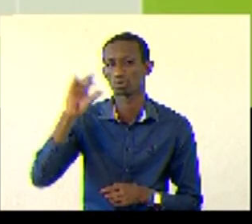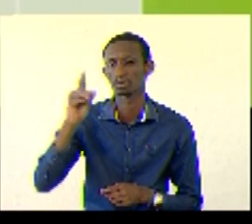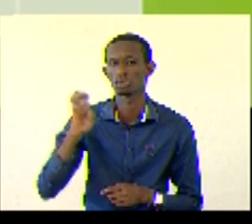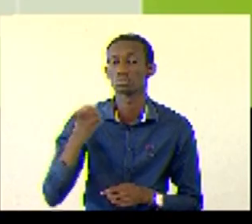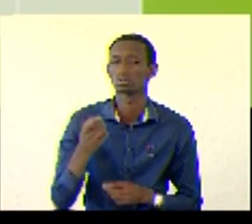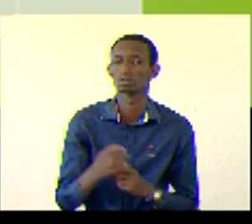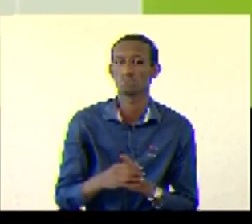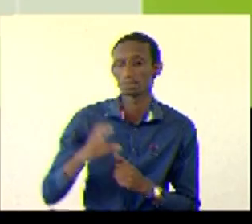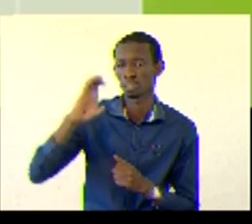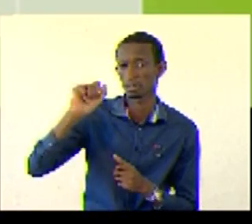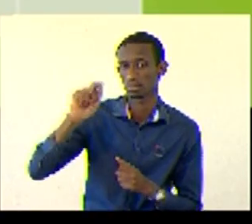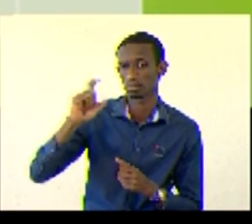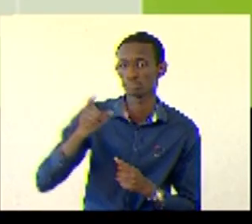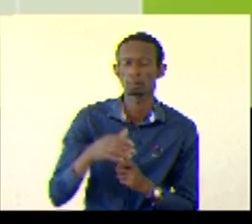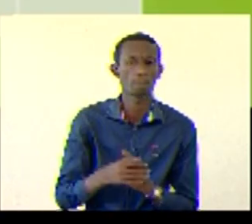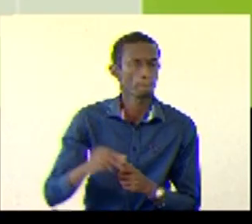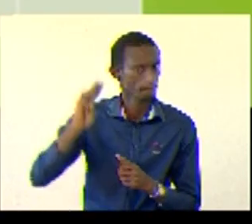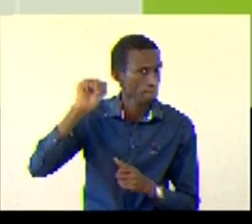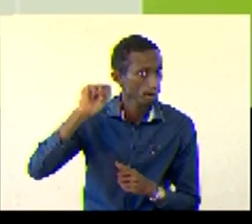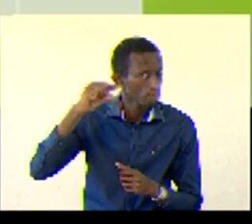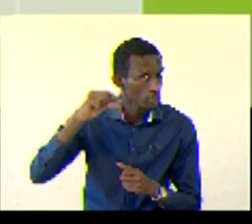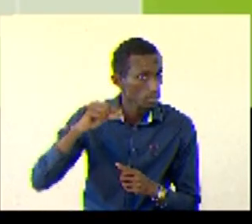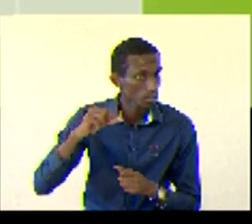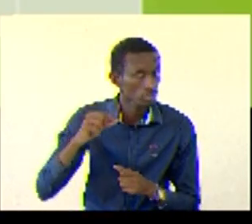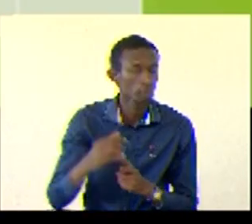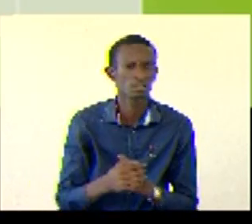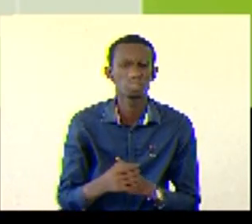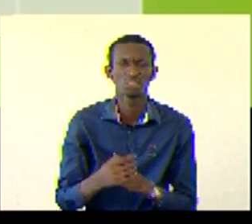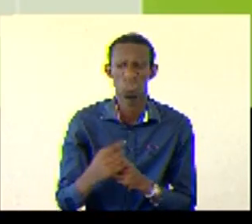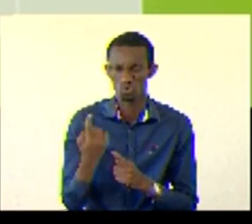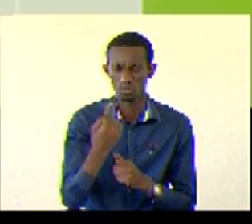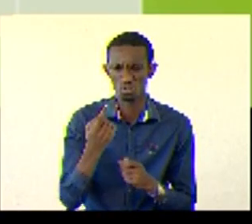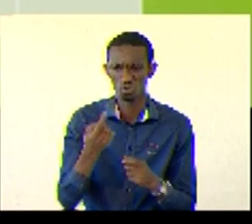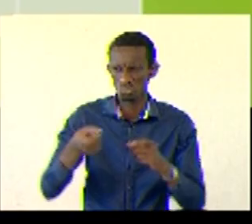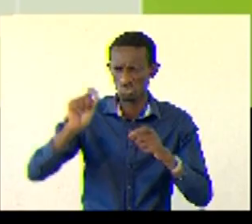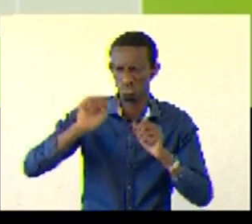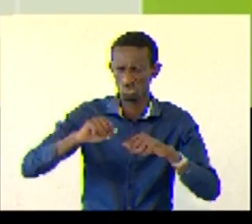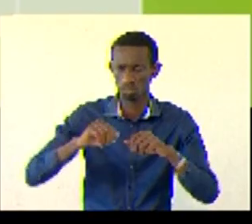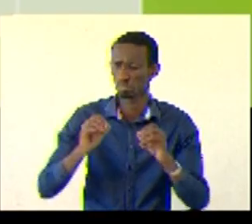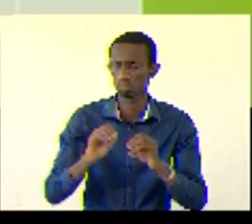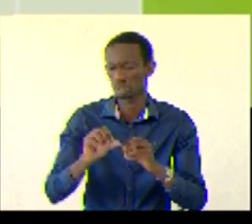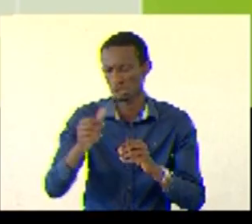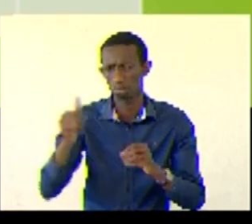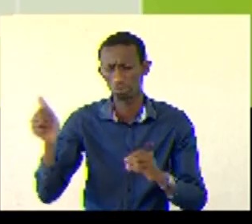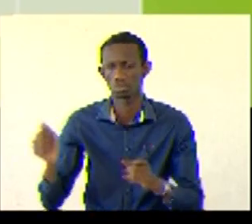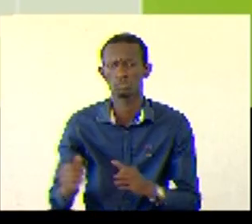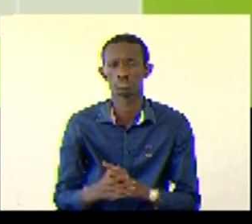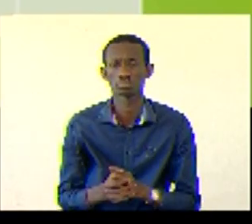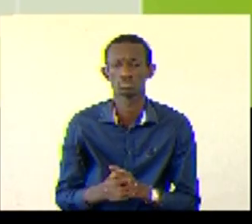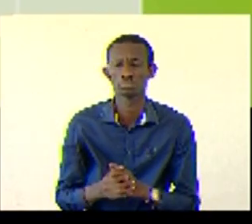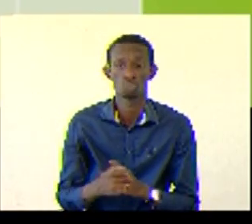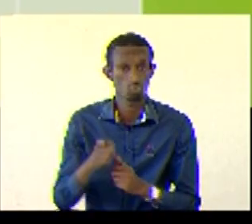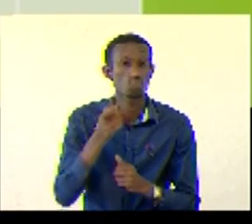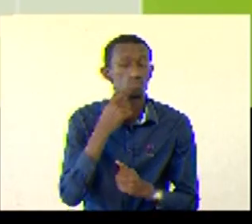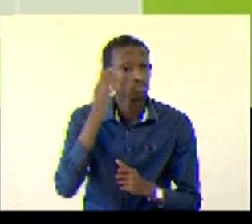oxide is not the only catalyst that can be used. So that is why I brought this one. So you should